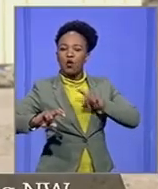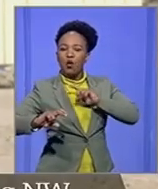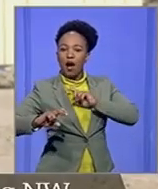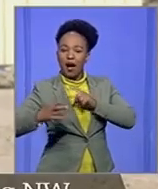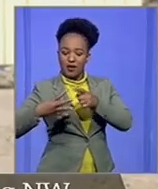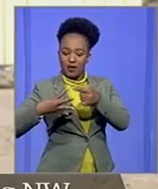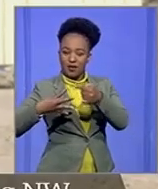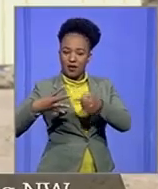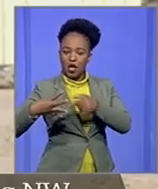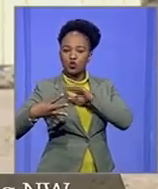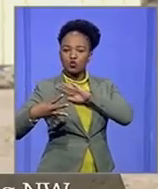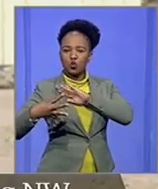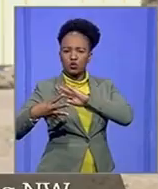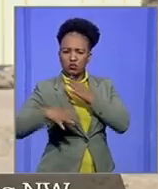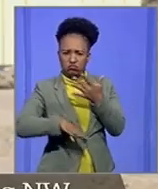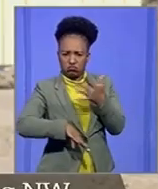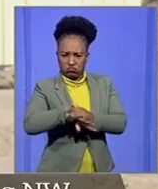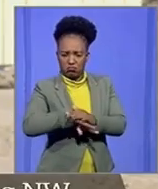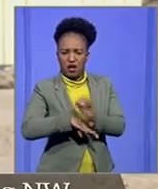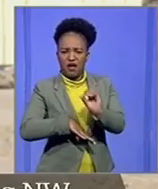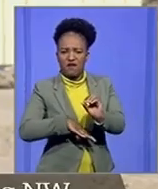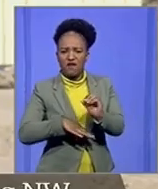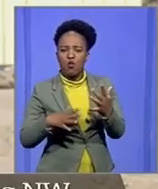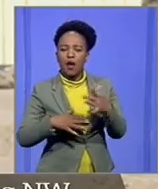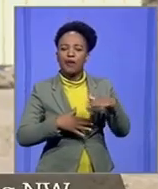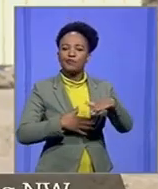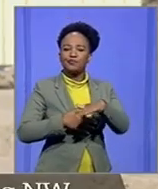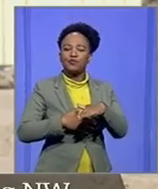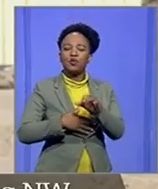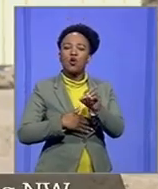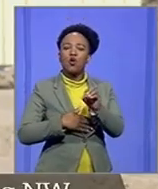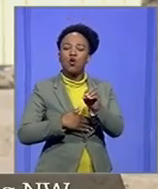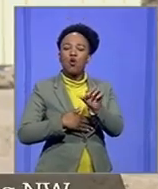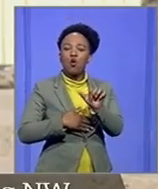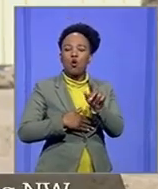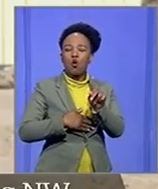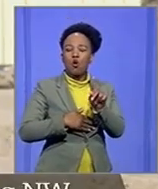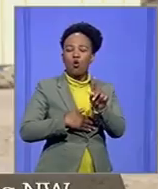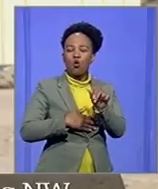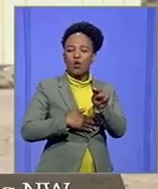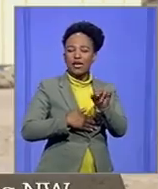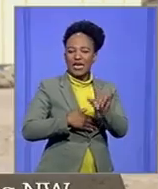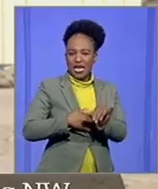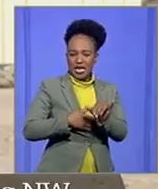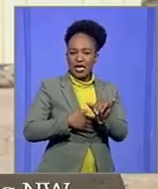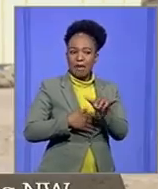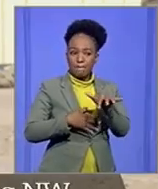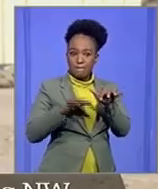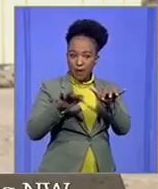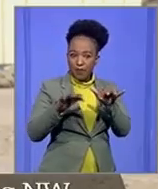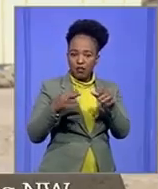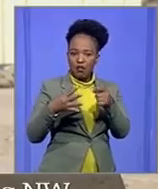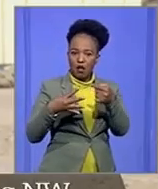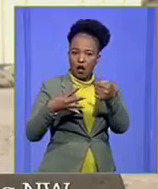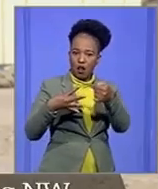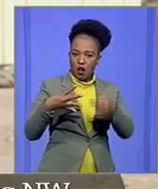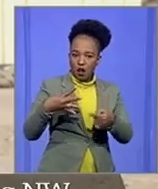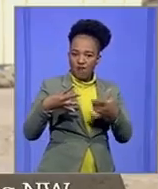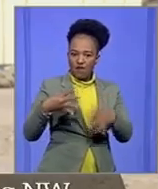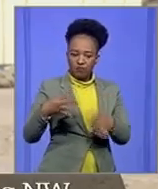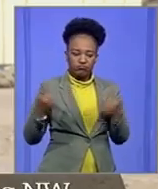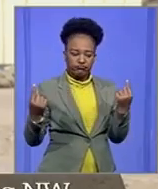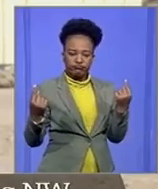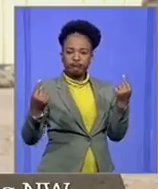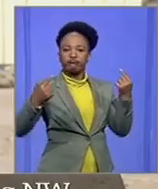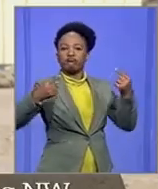di dirisiwa mo moepong wa mo Orkney mo provinseng ya North West. Batlhankela bao ba le bane ba sesole go bega fa ba fitlhetse mo lefelong leno le